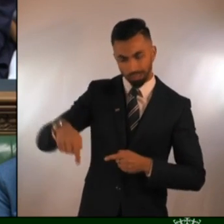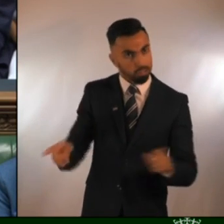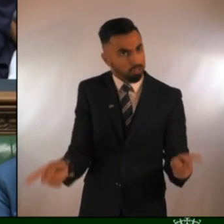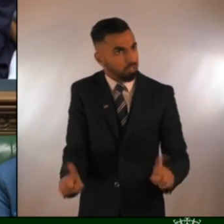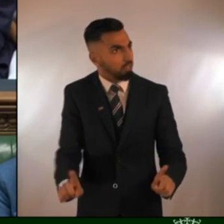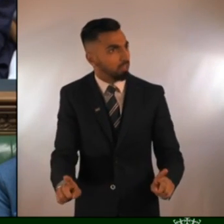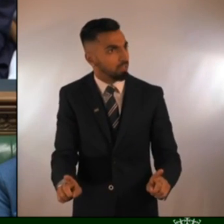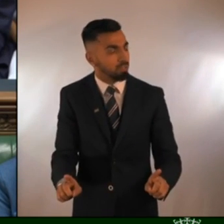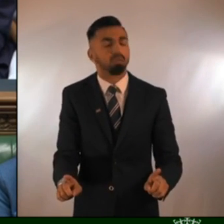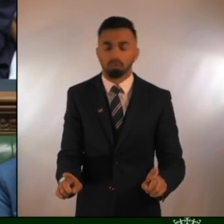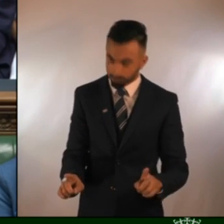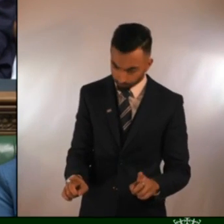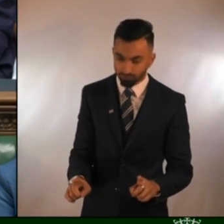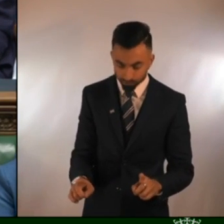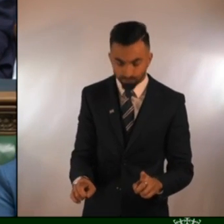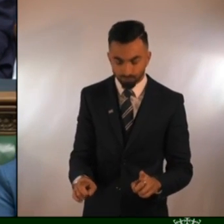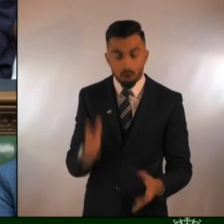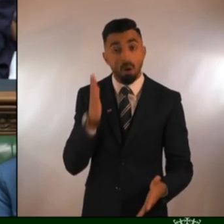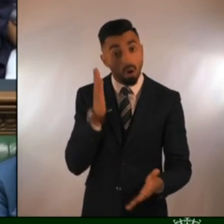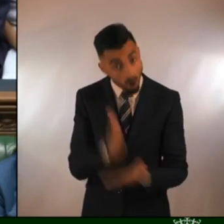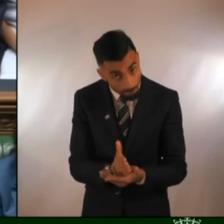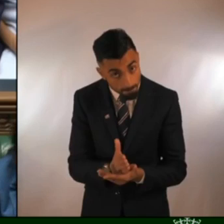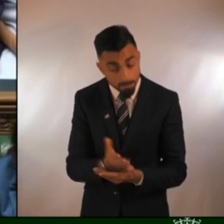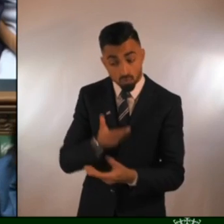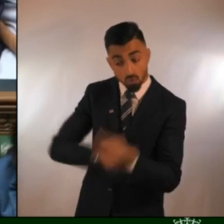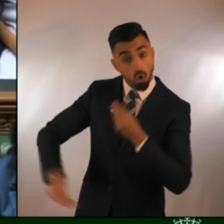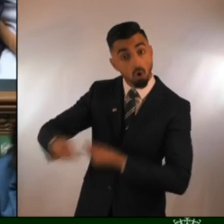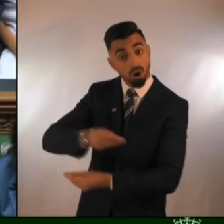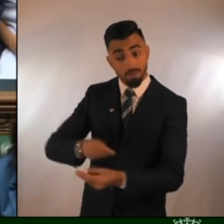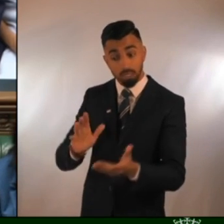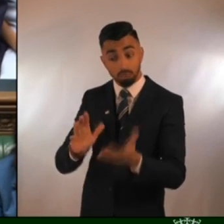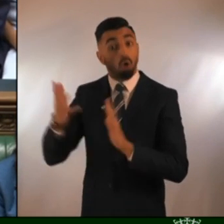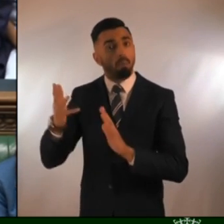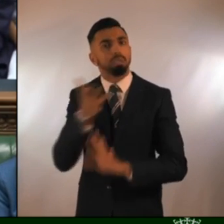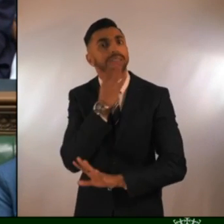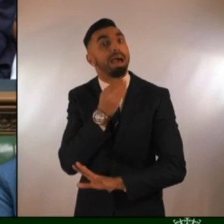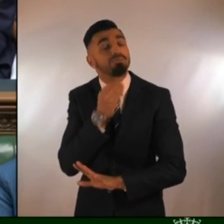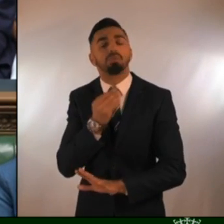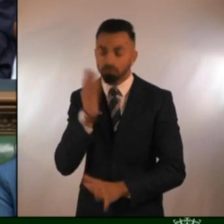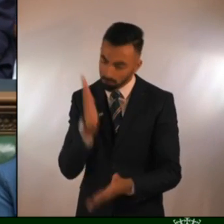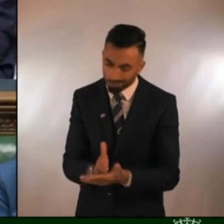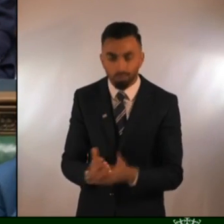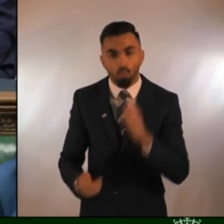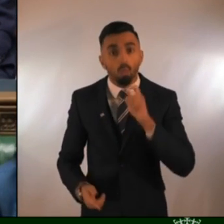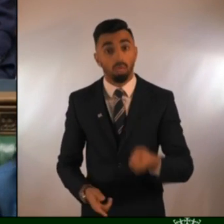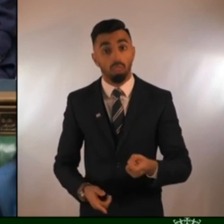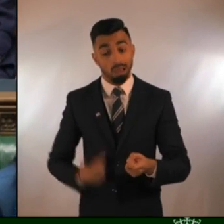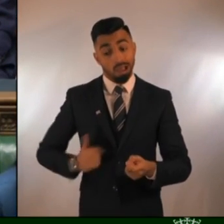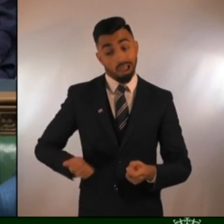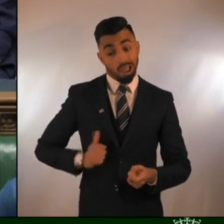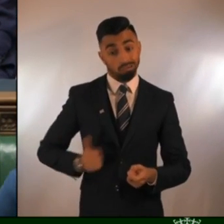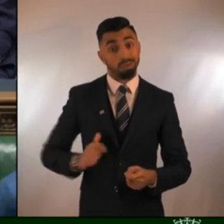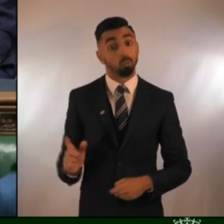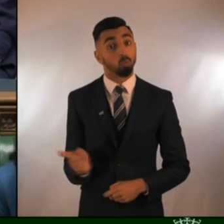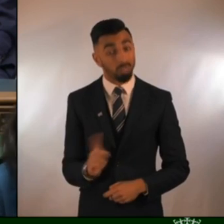likely to be a temporary disruption to our economy. On the supply side, up to a fifth of the